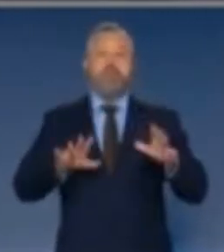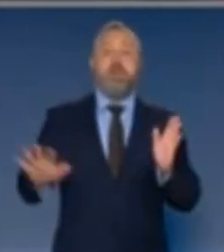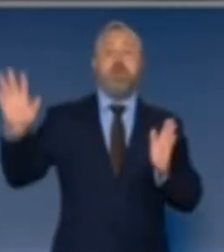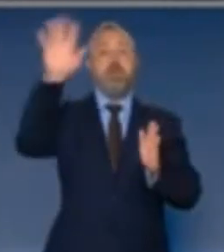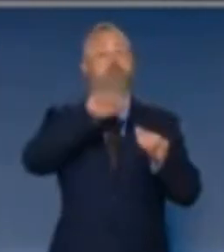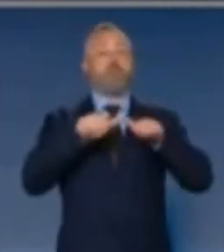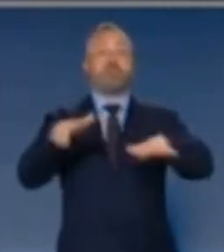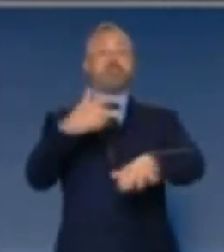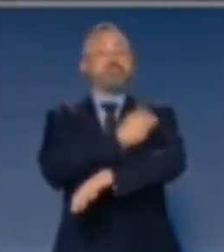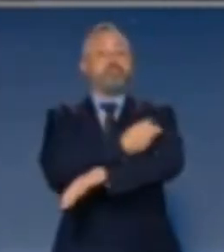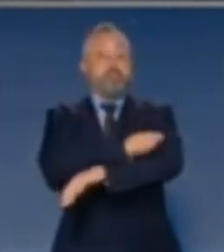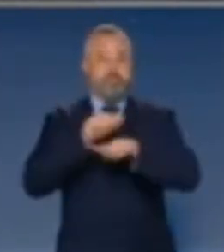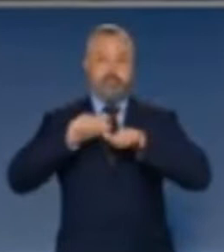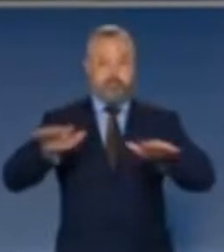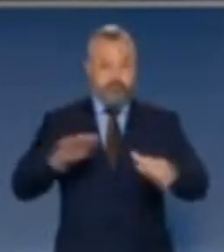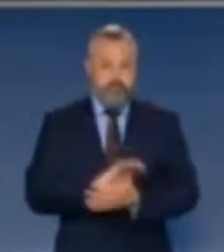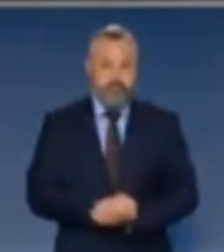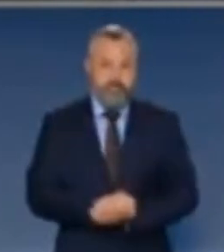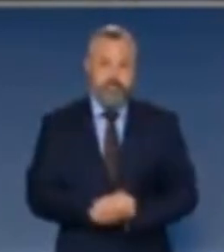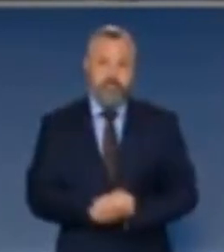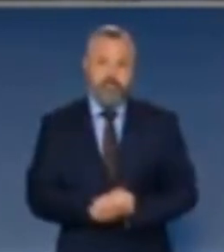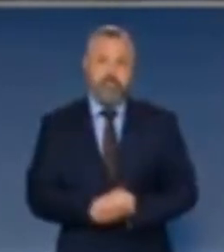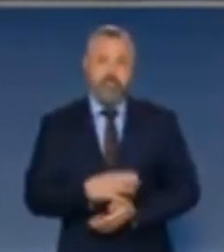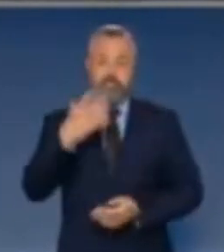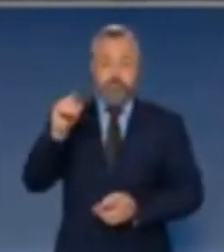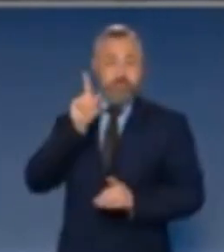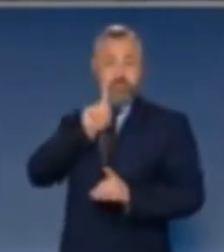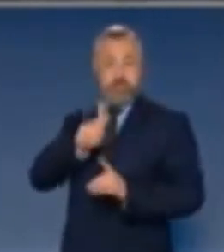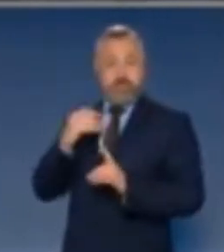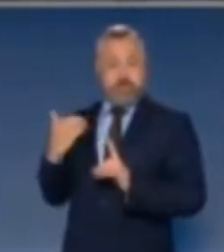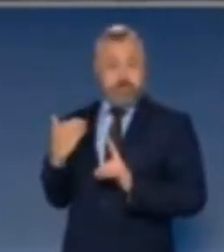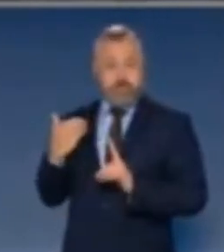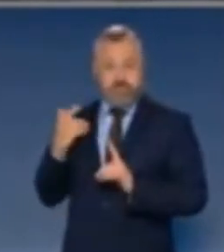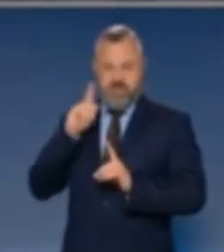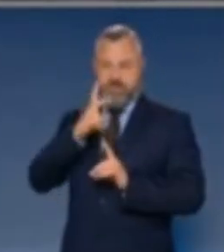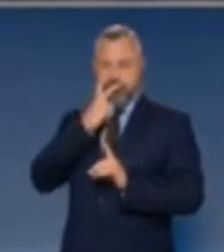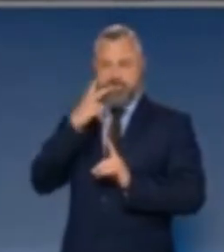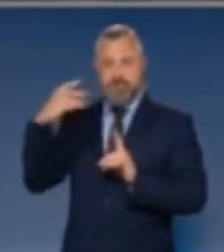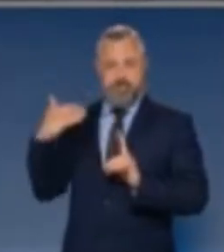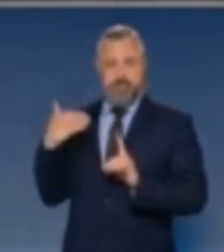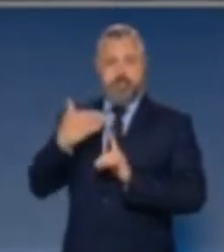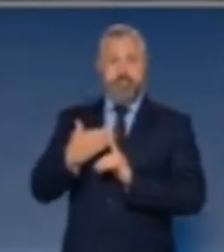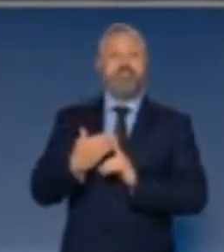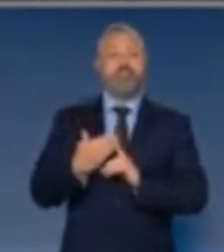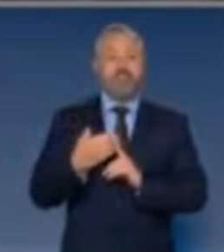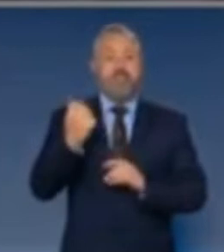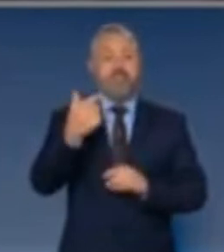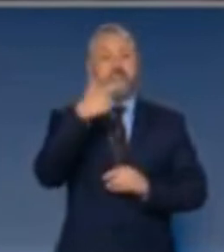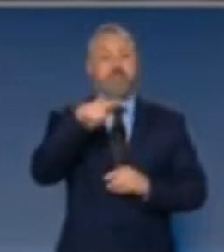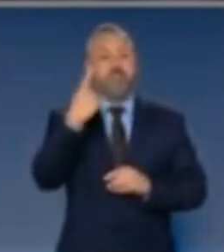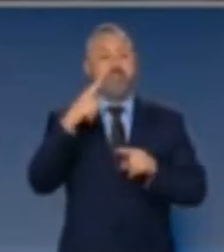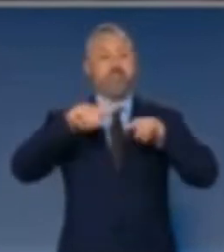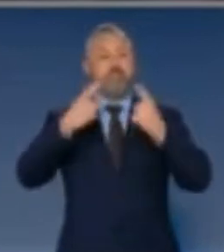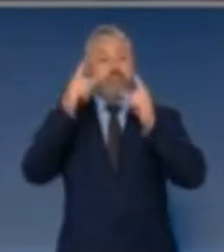of last evening, the advice I have is that 71 aged care facilities had been completed and